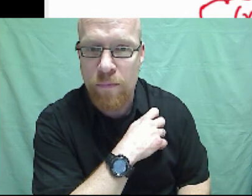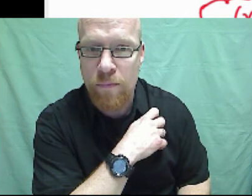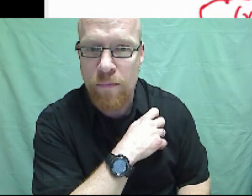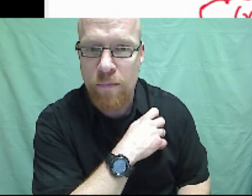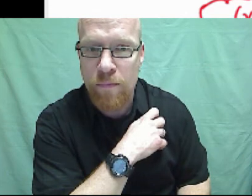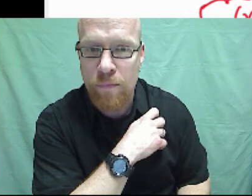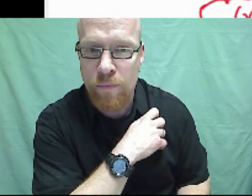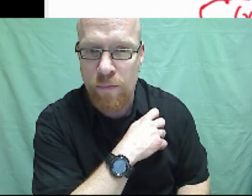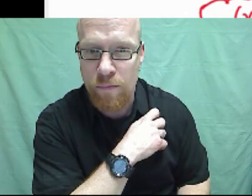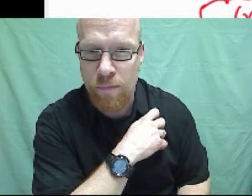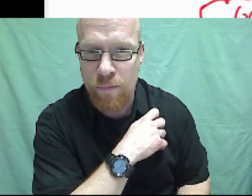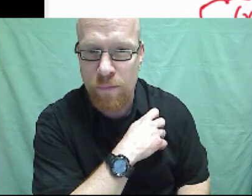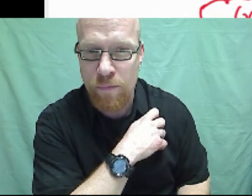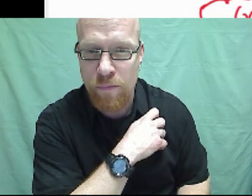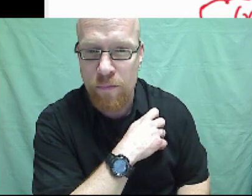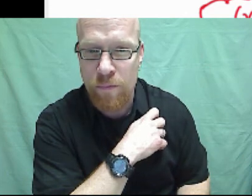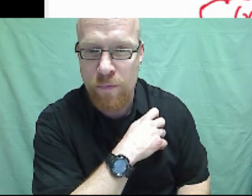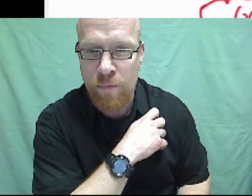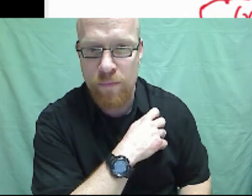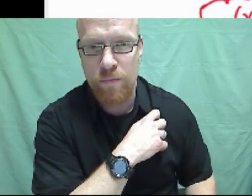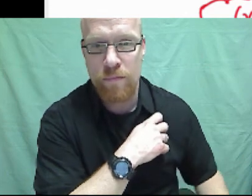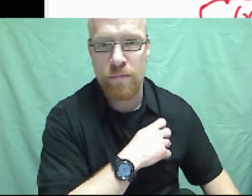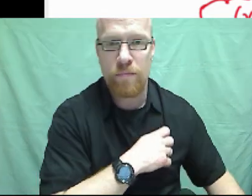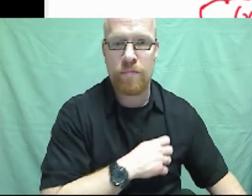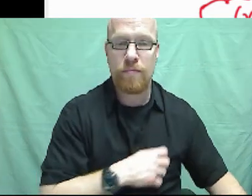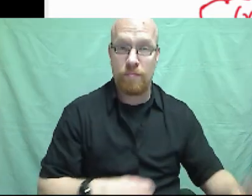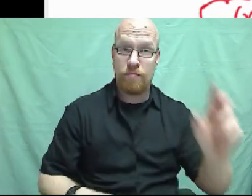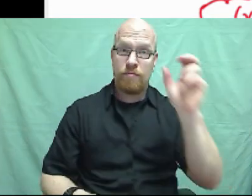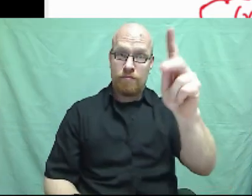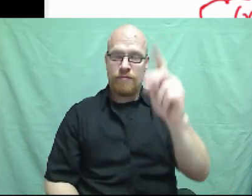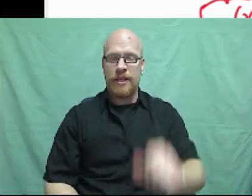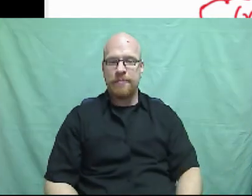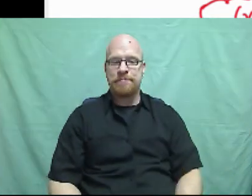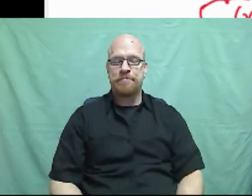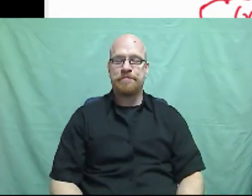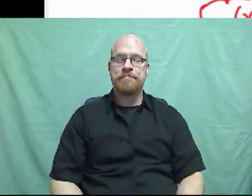Okay.